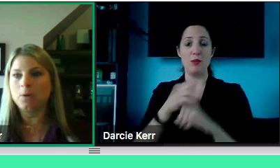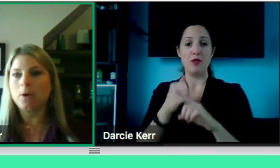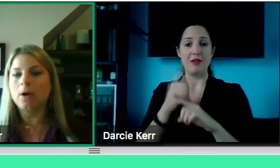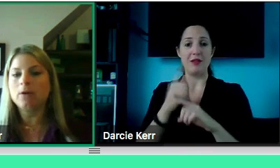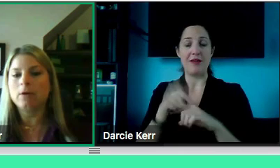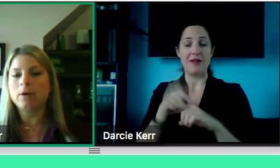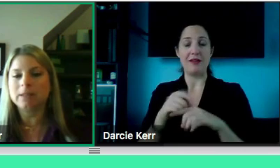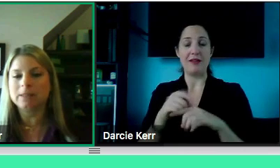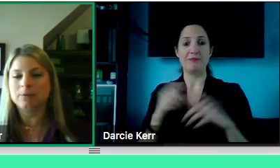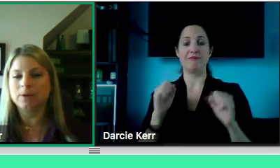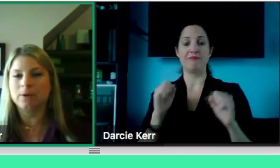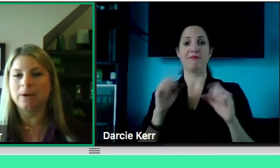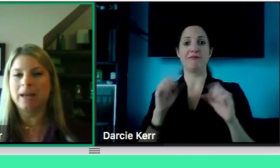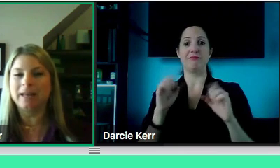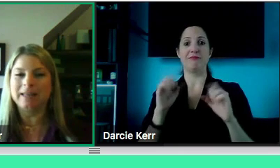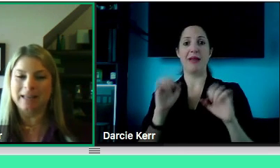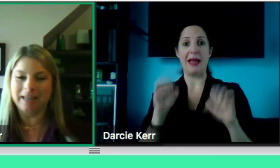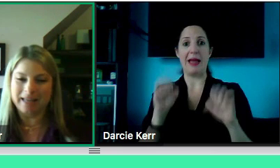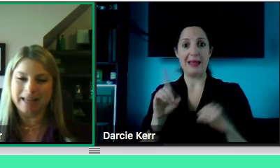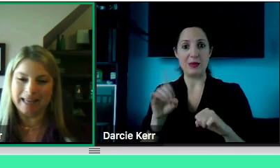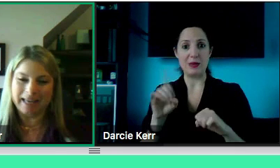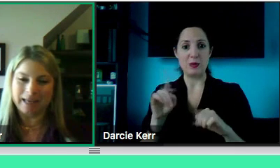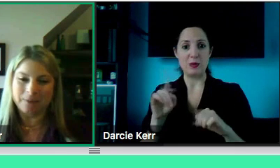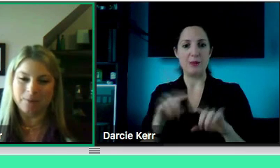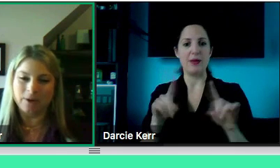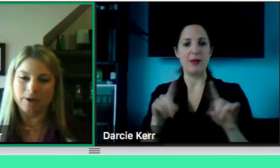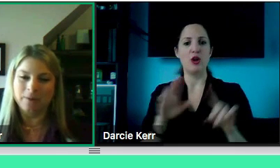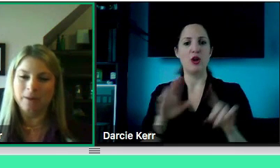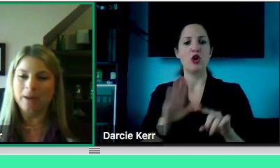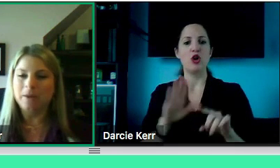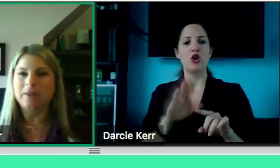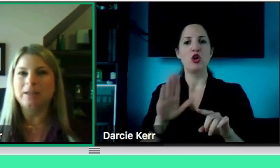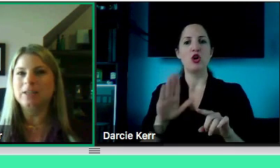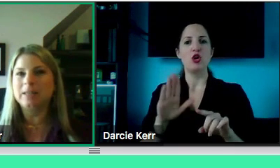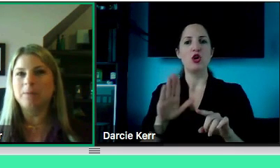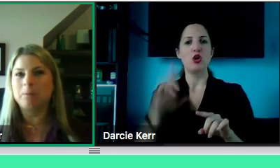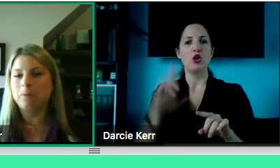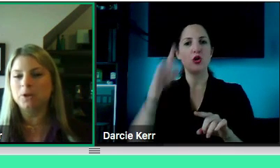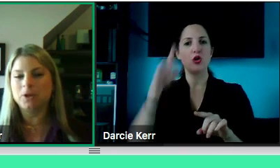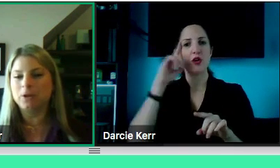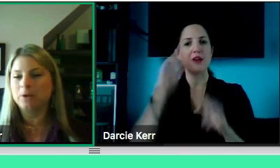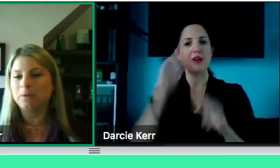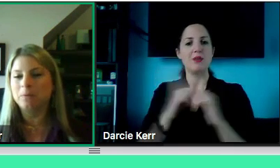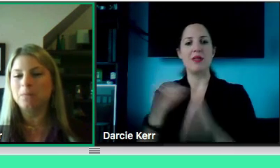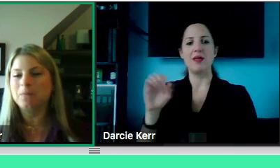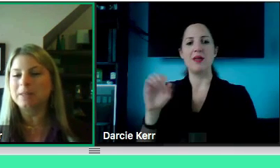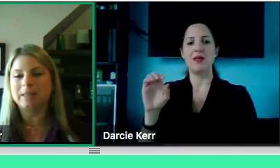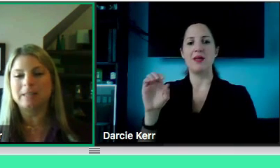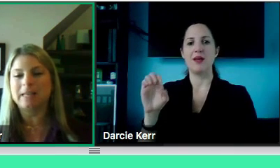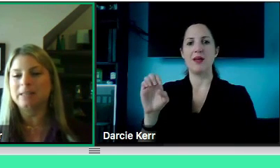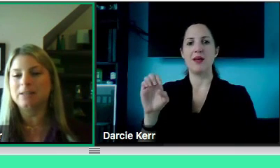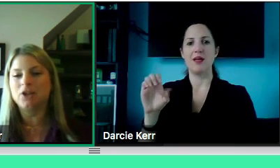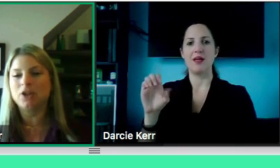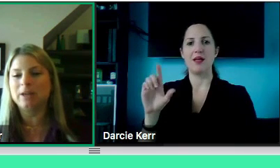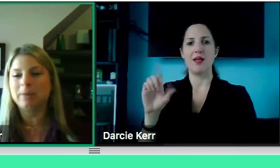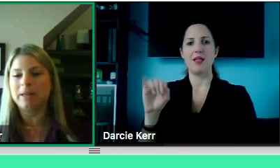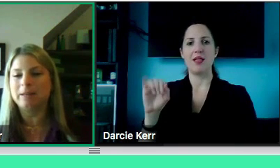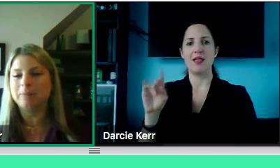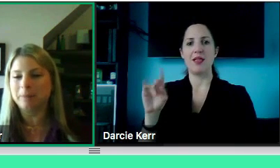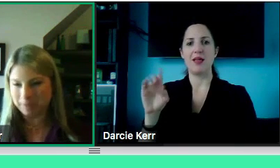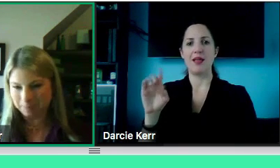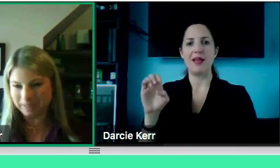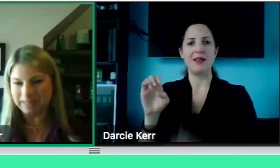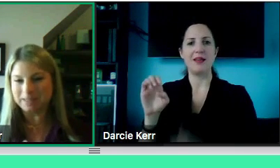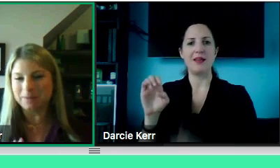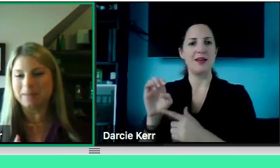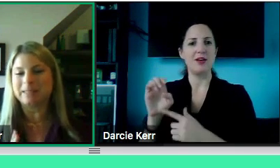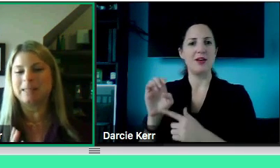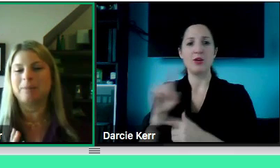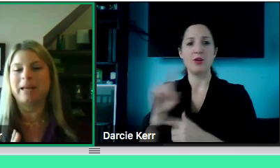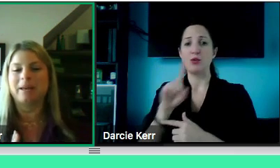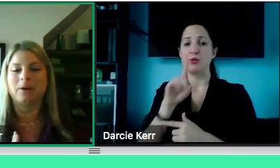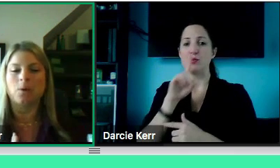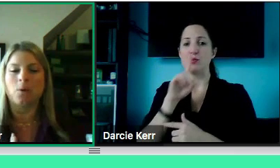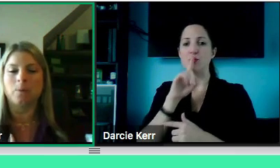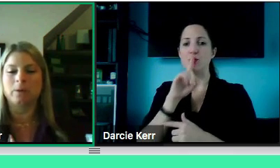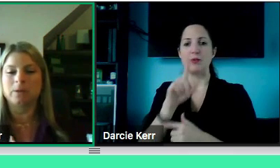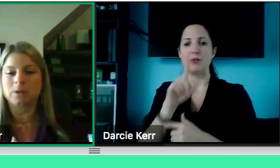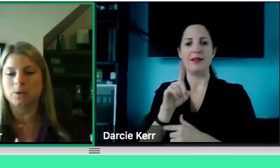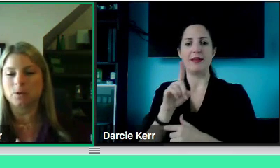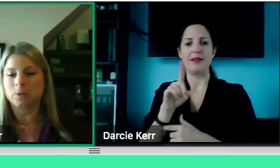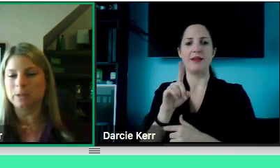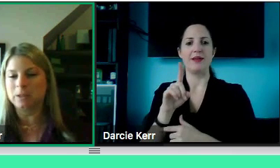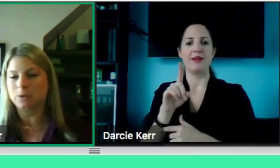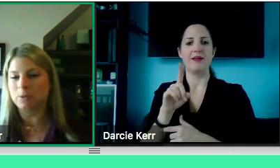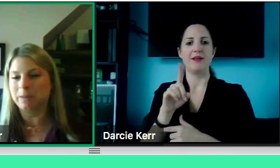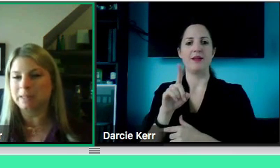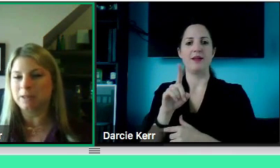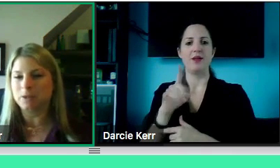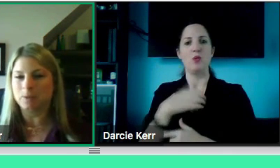but our thoughts for Elaine were that we wish her success as she completes her business plan and